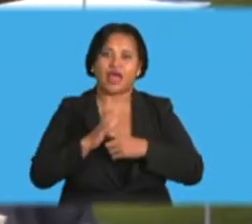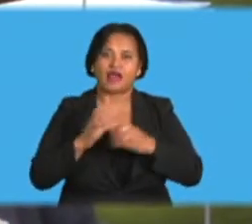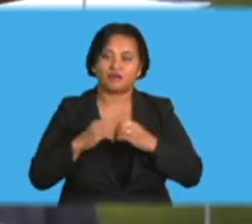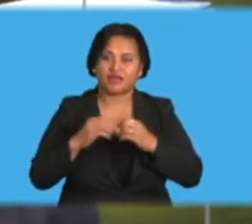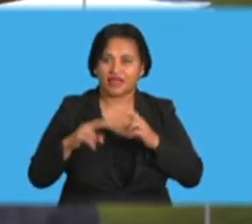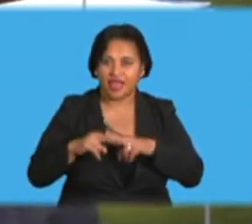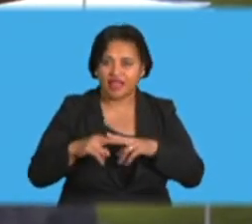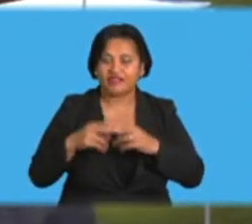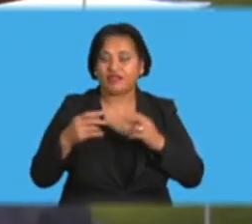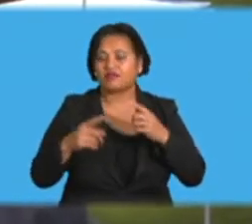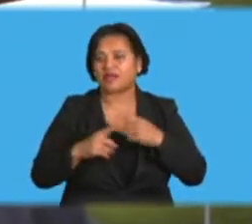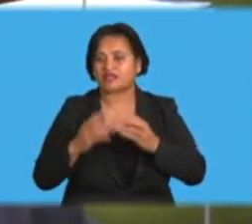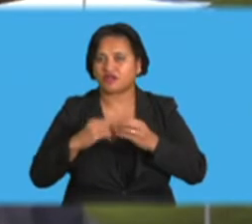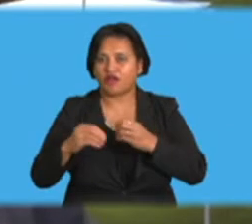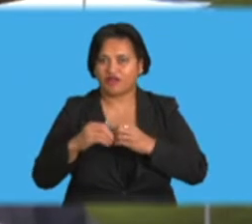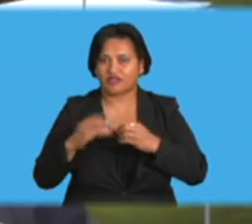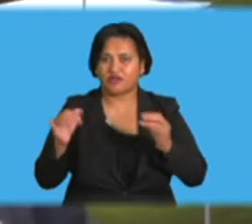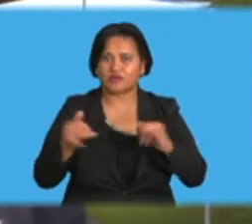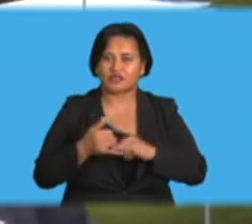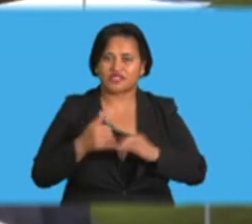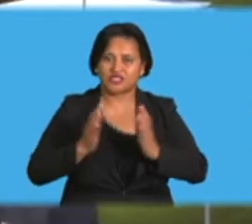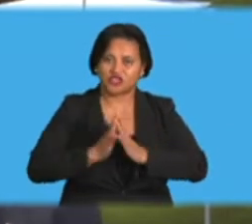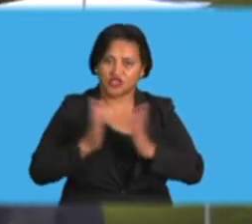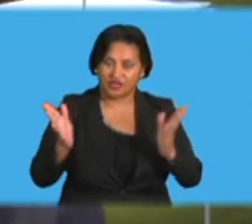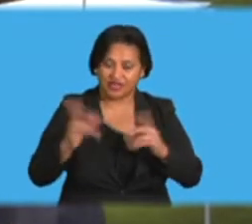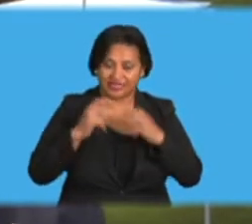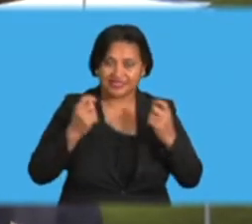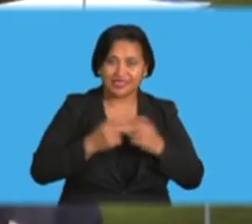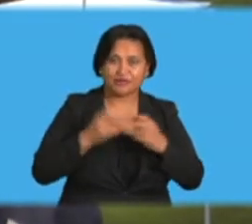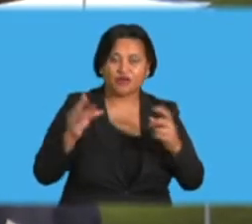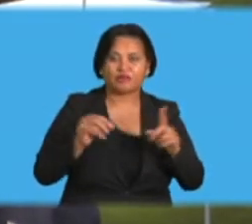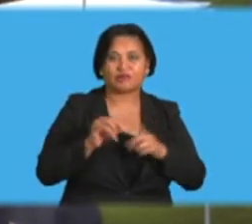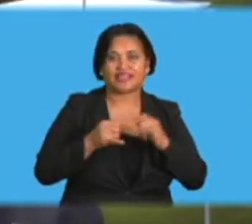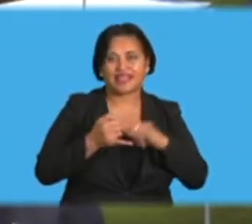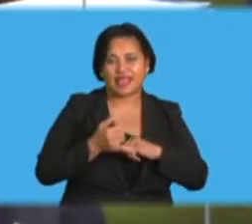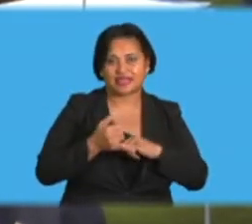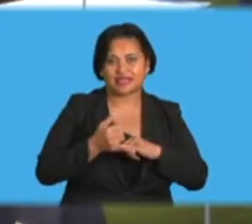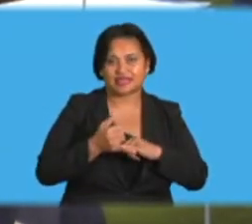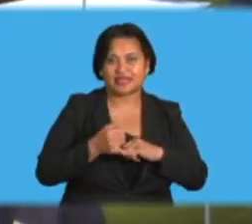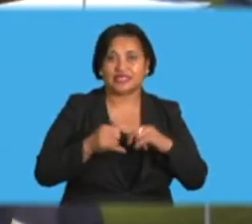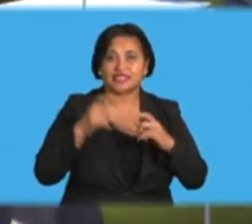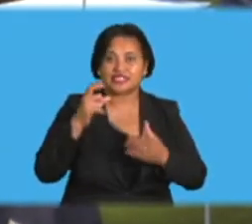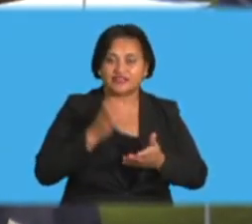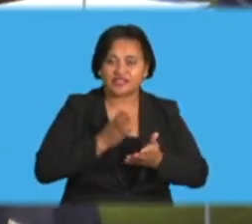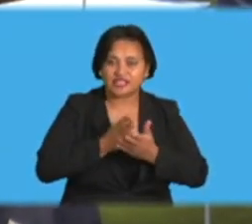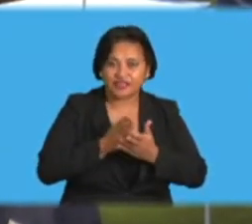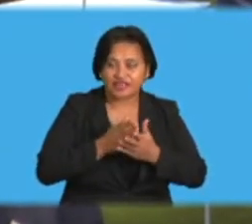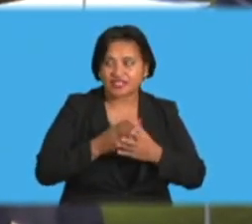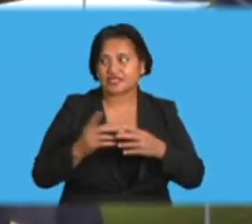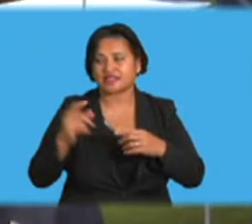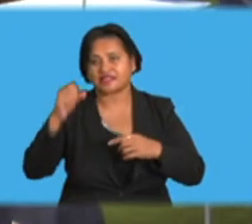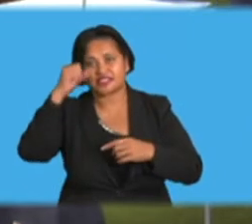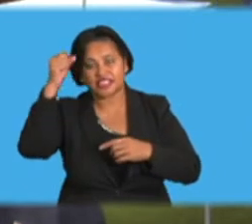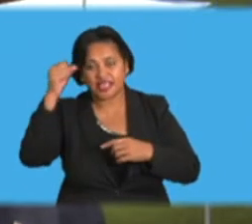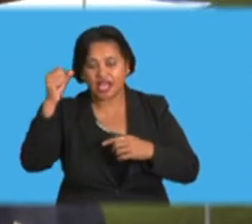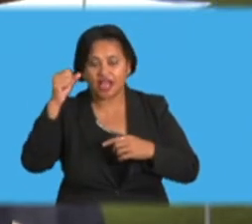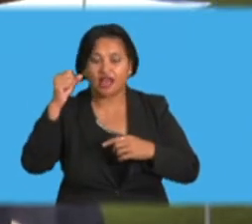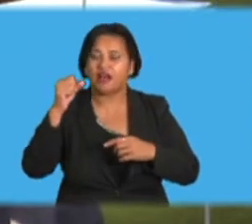General. Madam Speaker, we also had a team led by the Permanent Secretary for Civil Service, together with senior officials from the Fiji Police